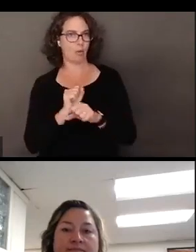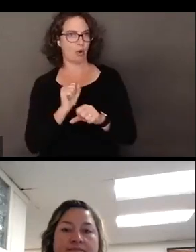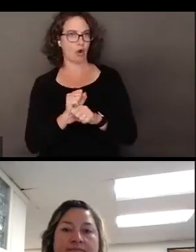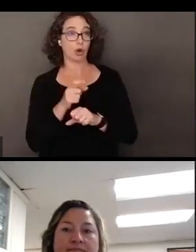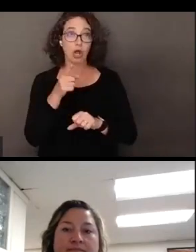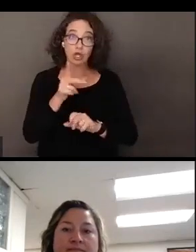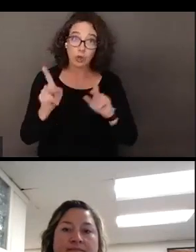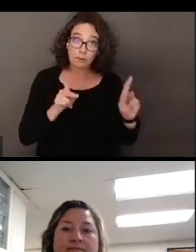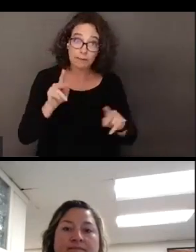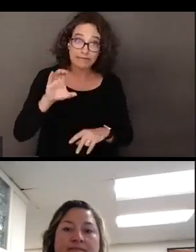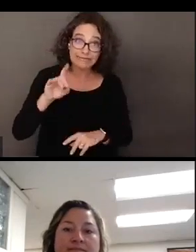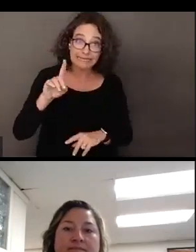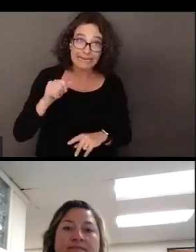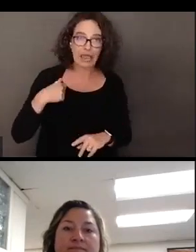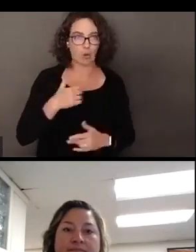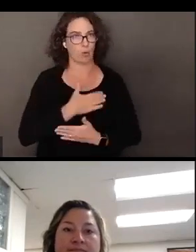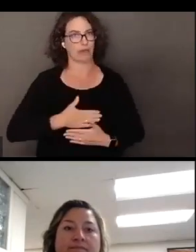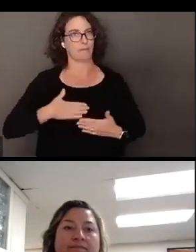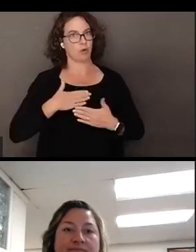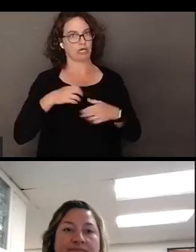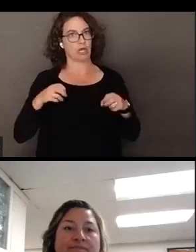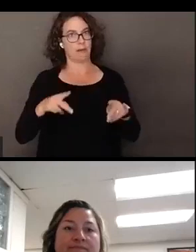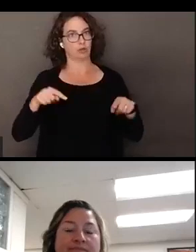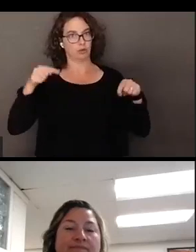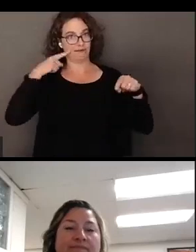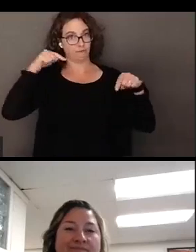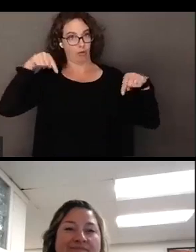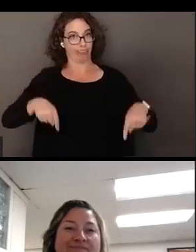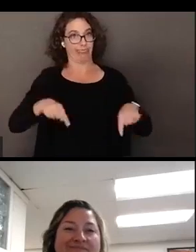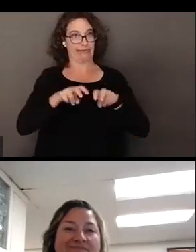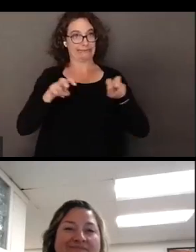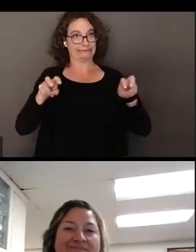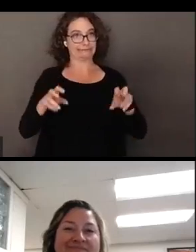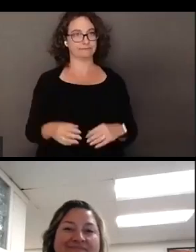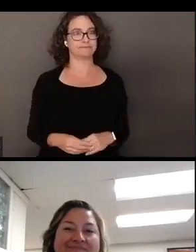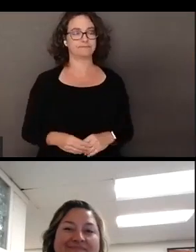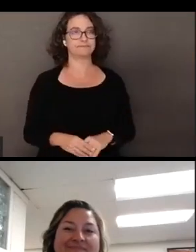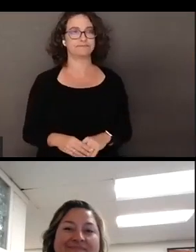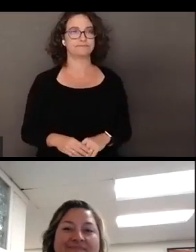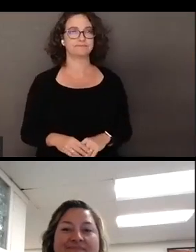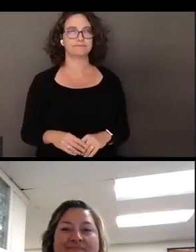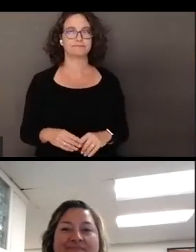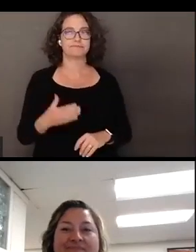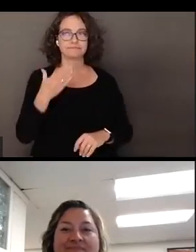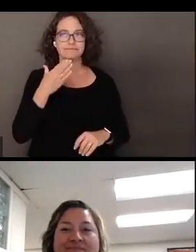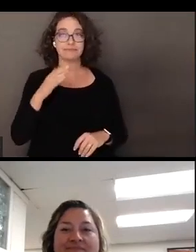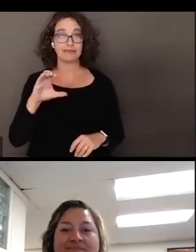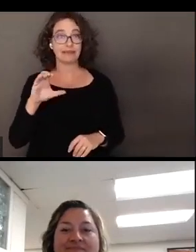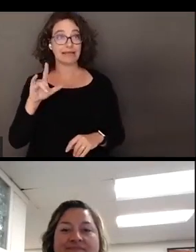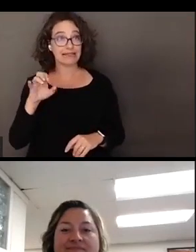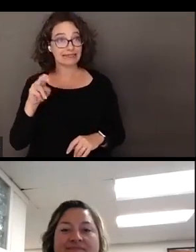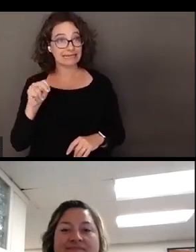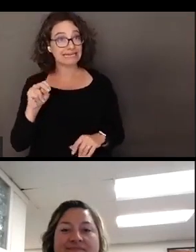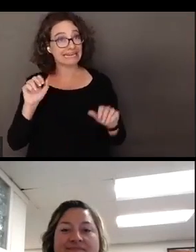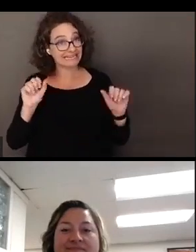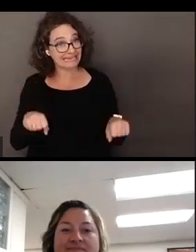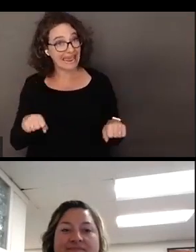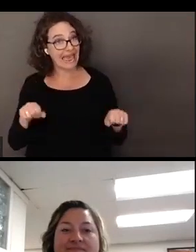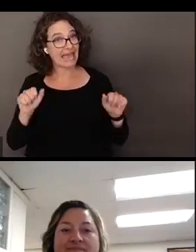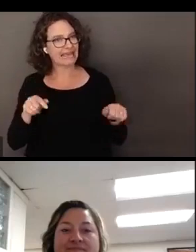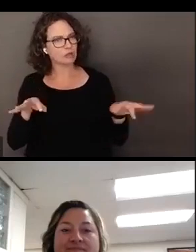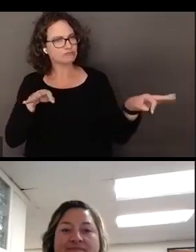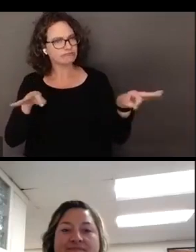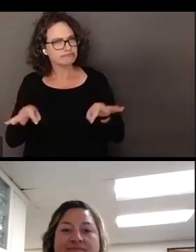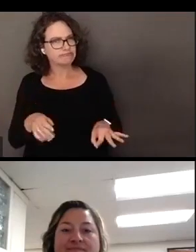we appreciate the opportunity to have this format. Thanks, Chad. And Clinton, yeah, can you tell us a little bit more about